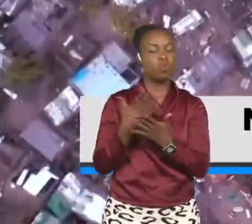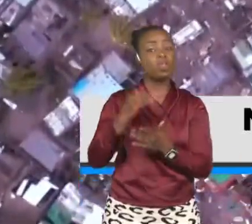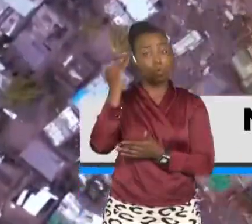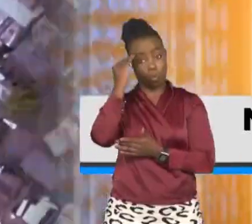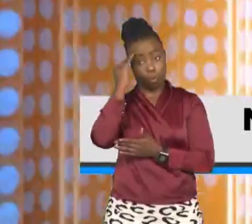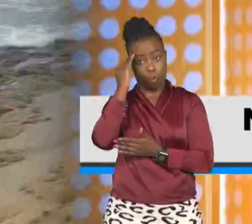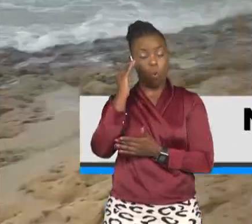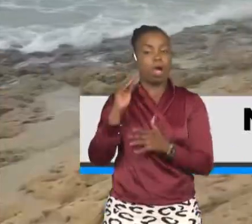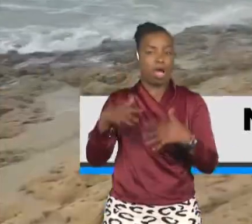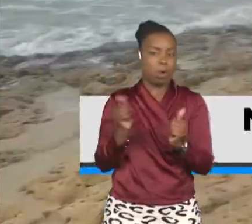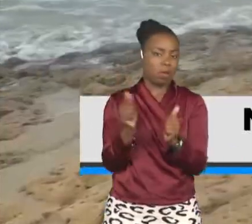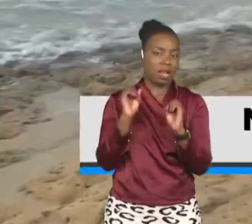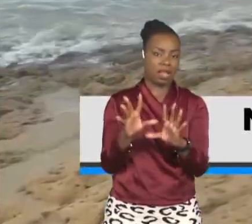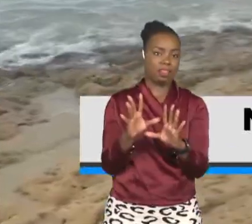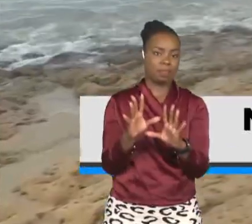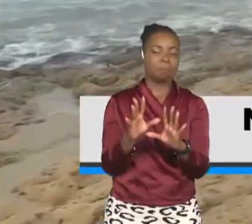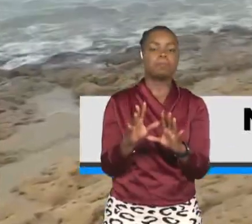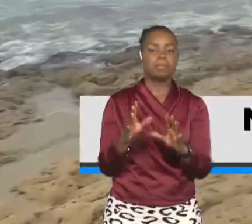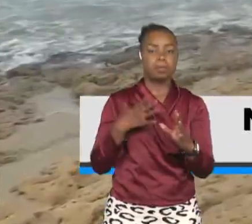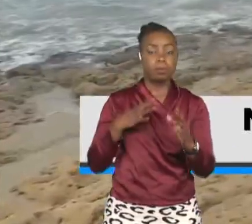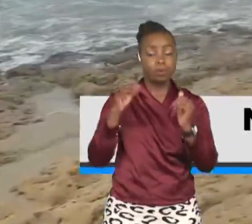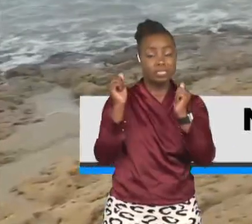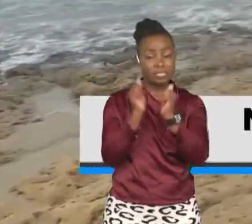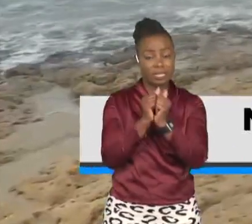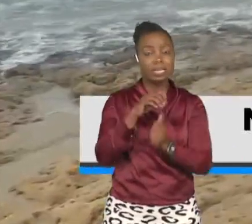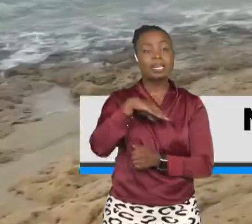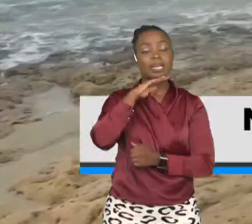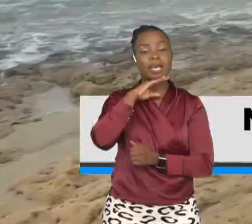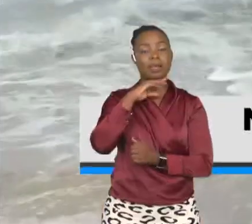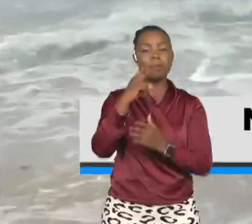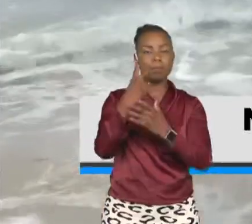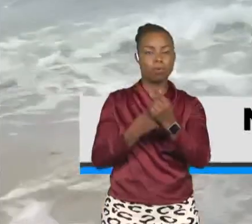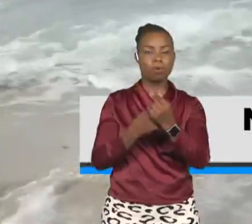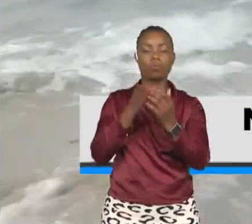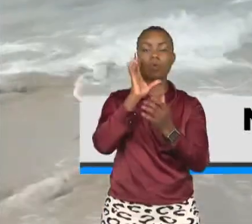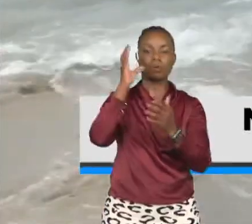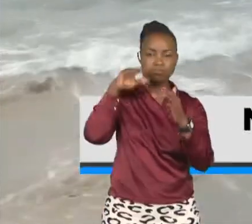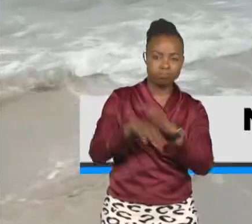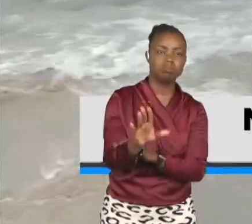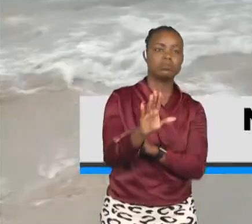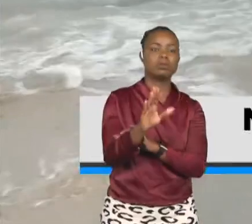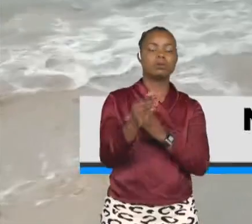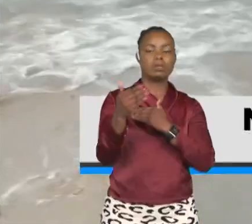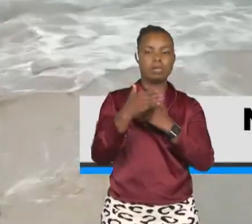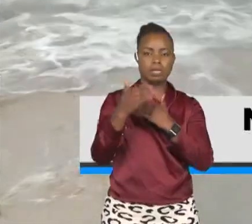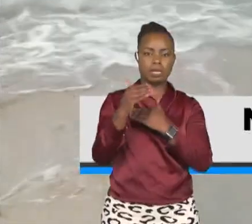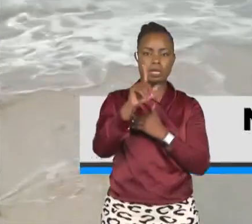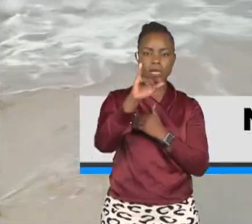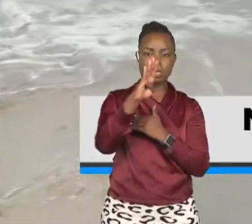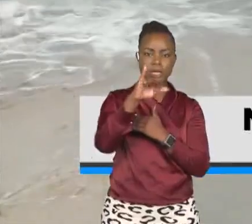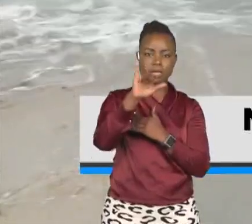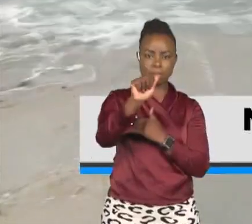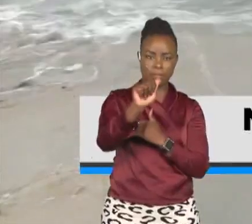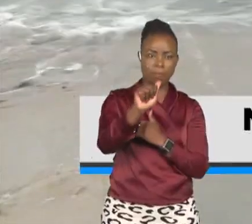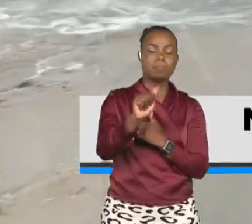unreachable. At least 10 migrants died when their boat sank off the Libyan coast near the western town of Sabratha on Tuesday, a